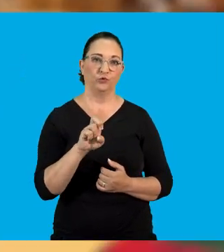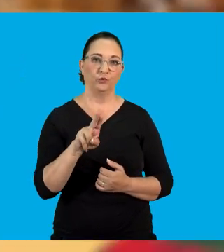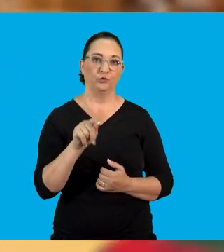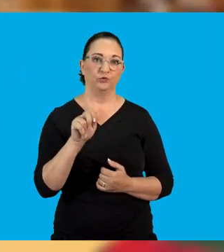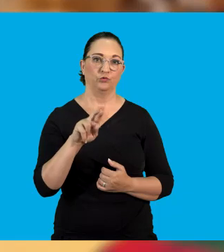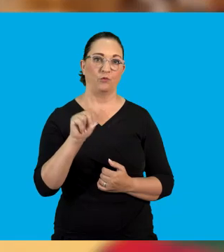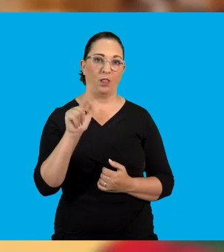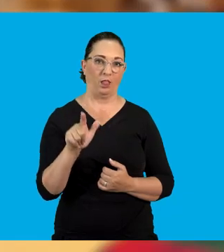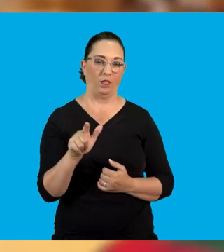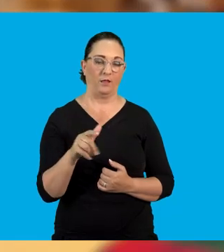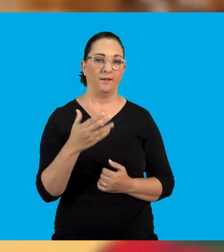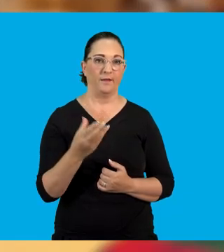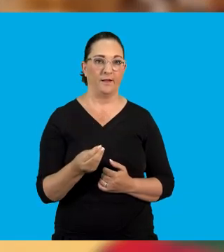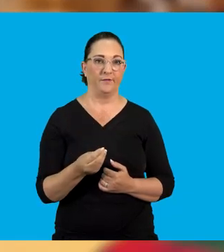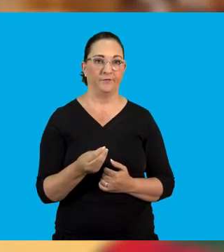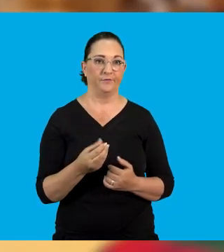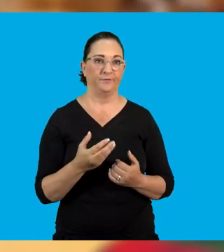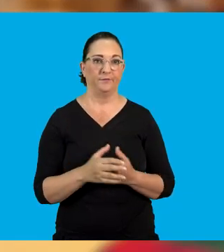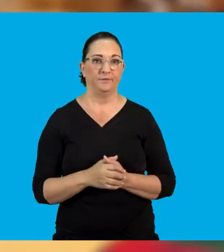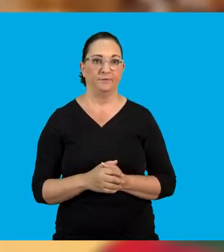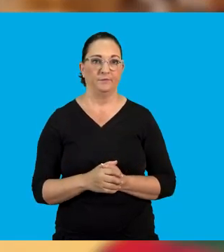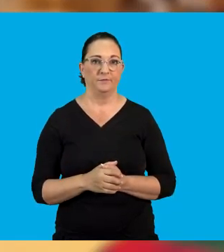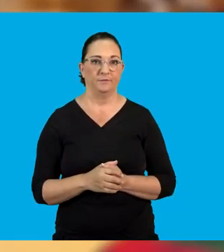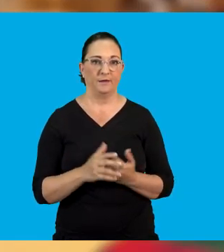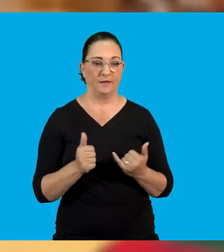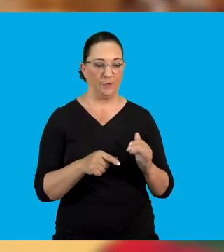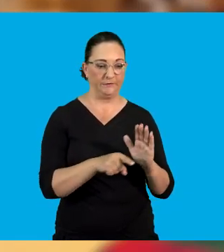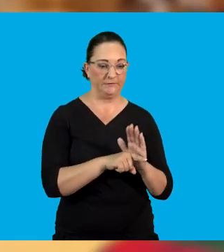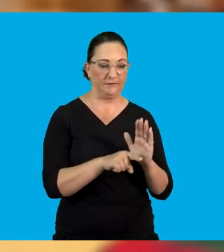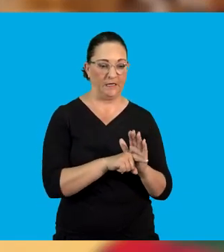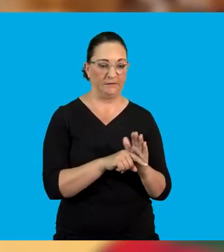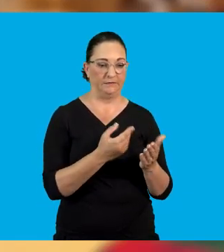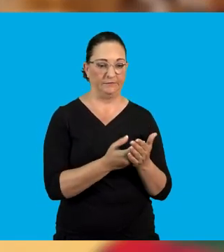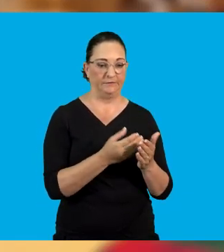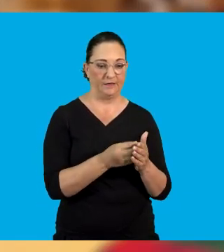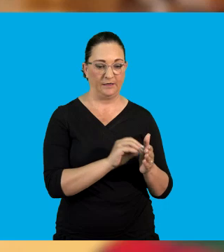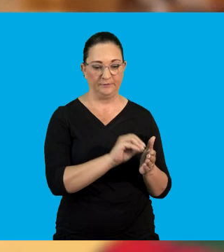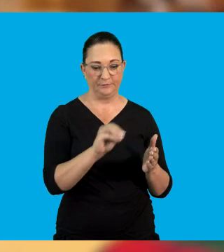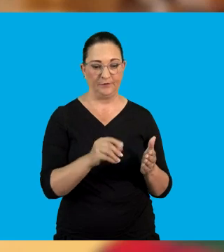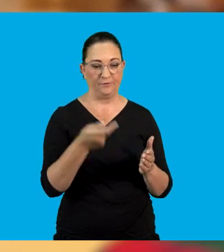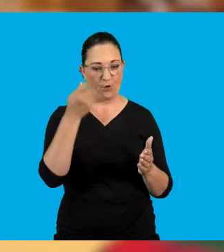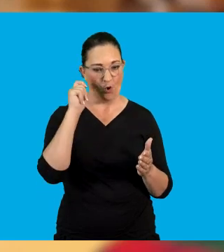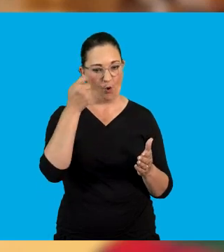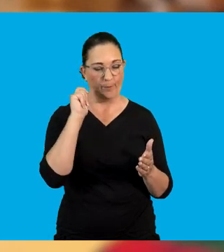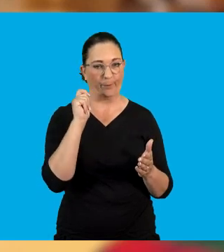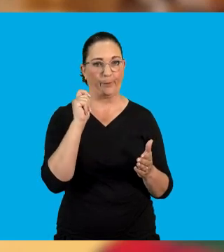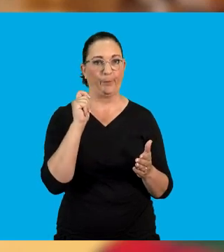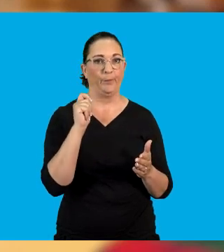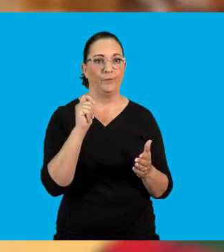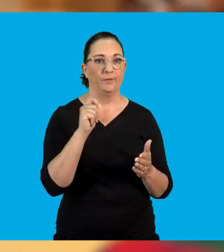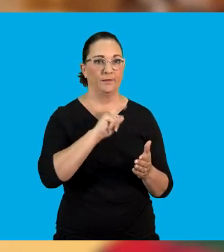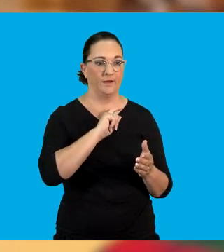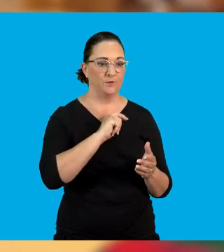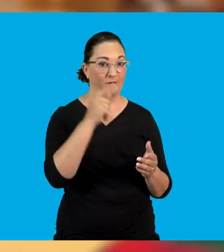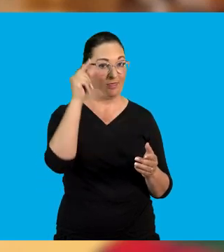being neutrally charged, should now the hair transfer its charges, its negative charges or the electrons to the comb, then the hair